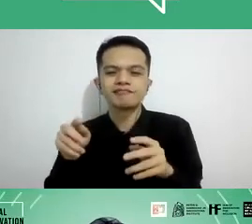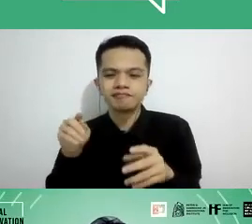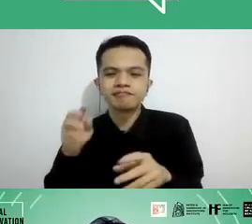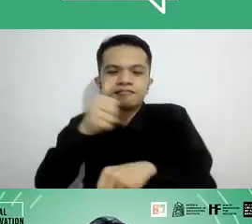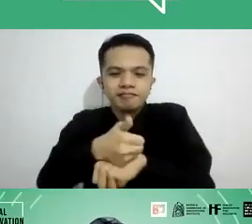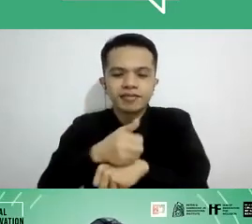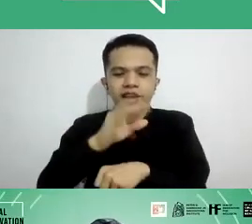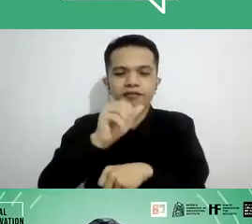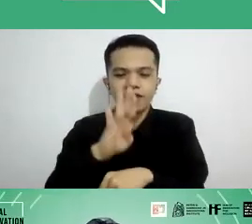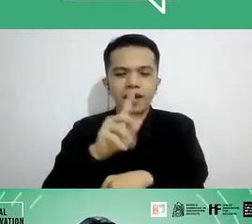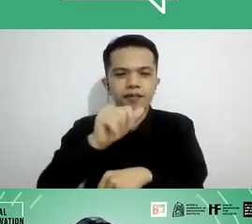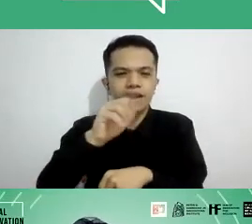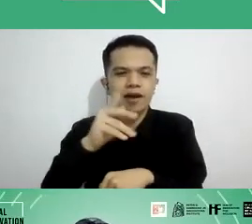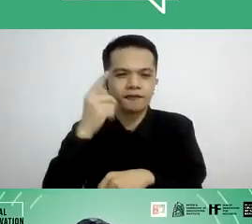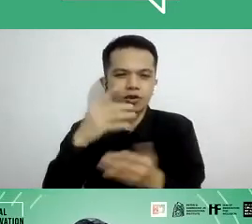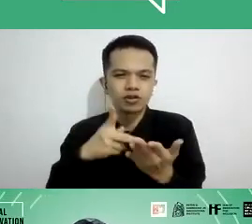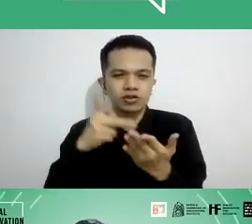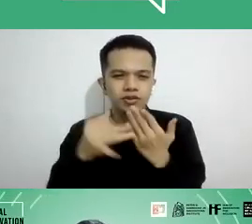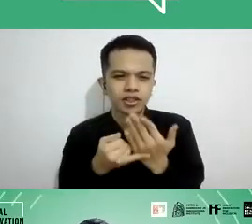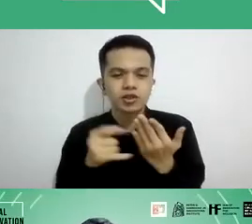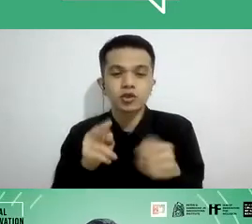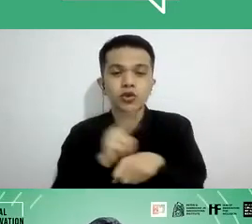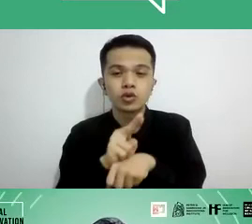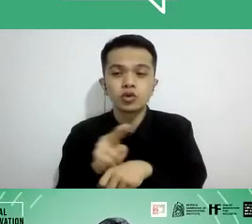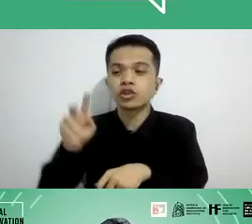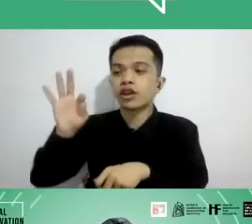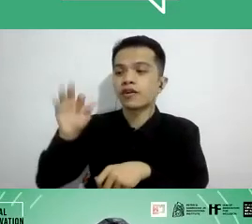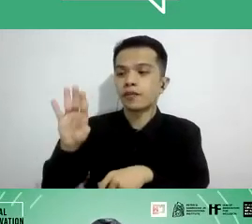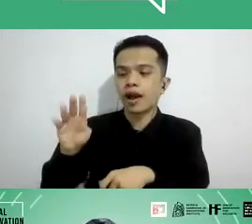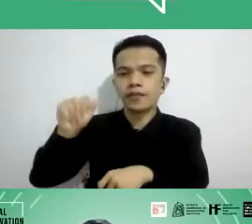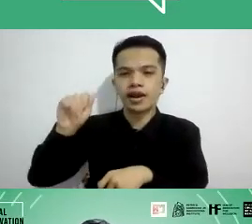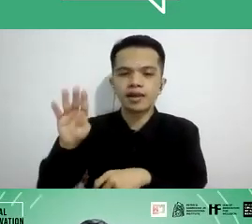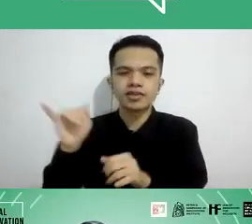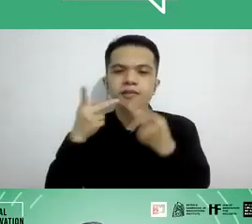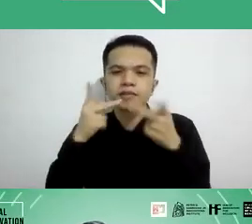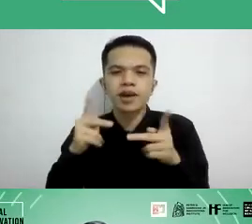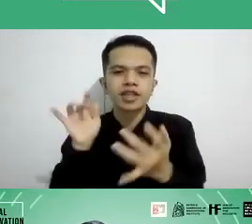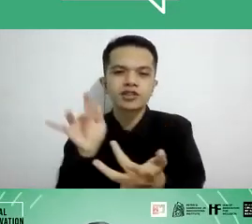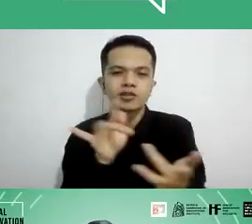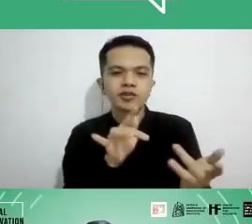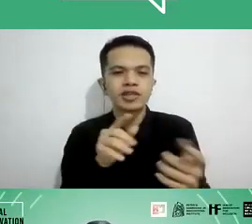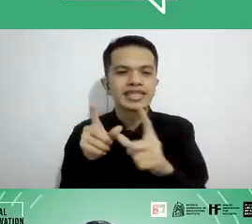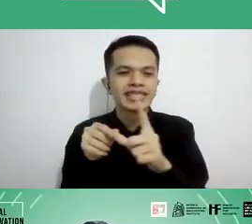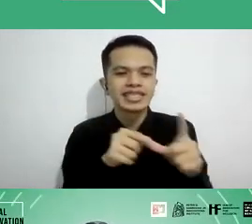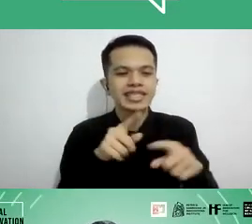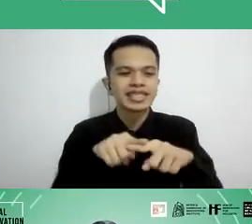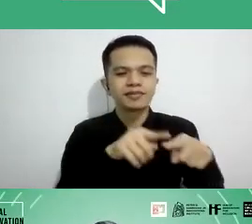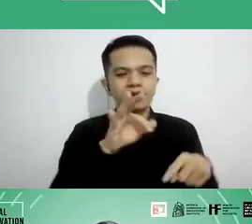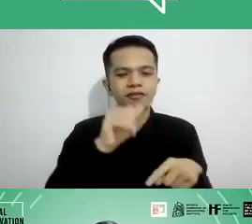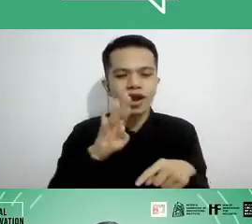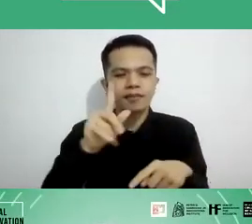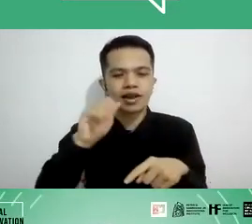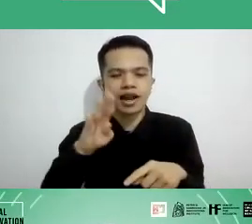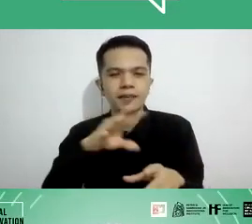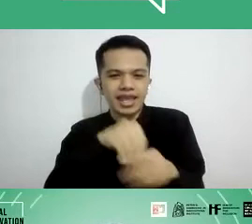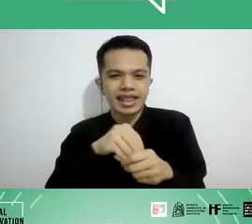of its project. So they would use Fab Labs and create this public network to actually link different Fab Labs into the city,